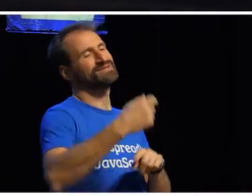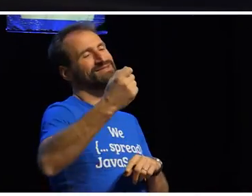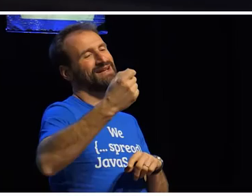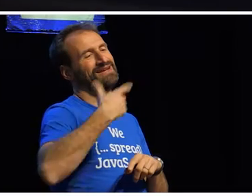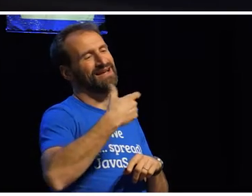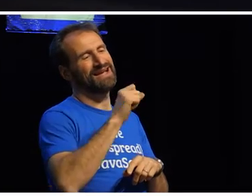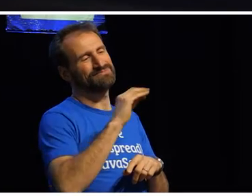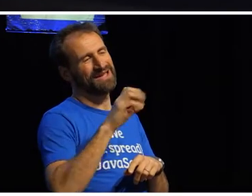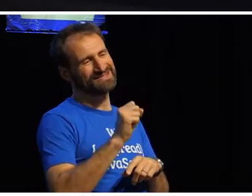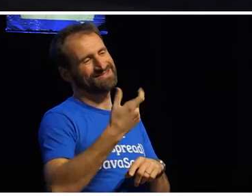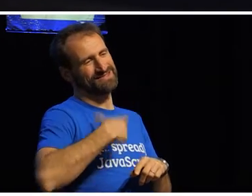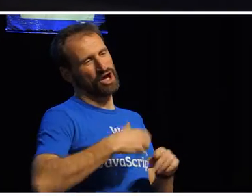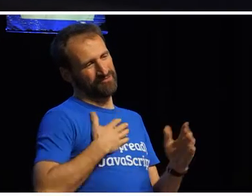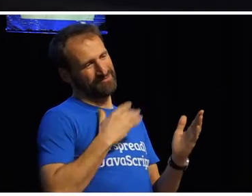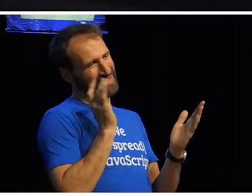overkill, but it's fun.